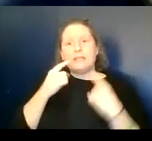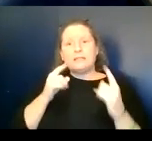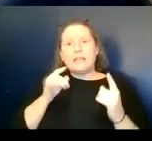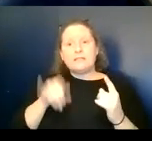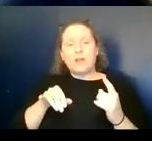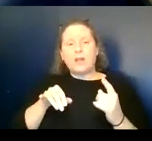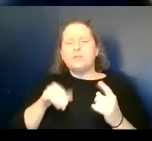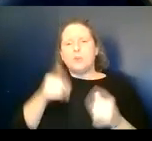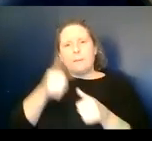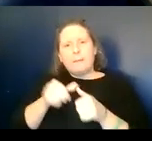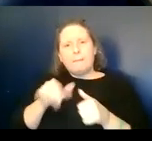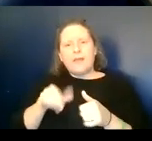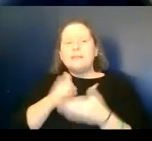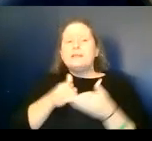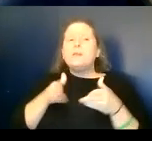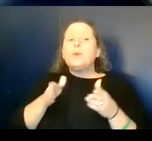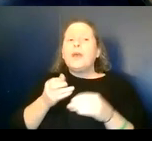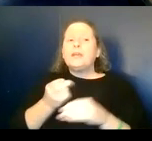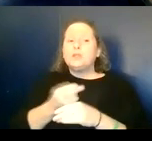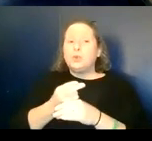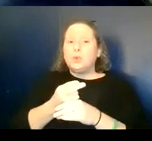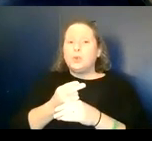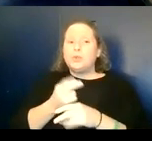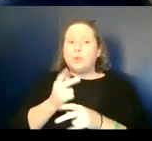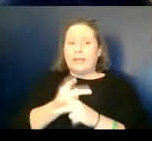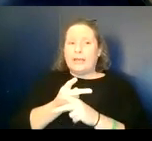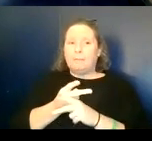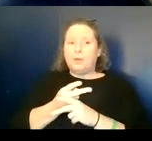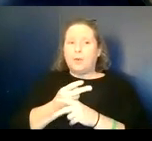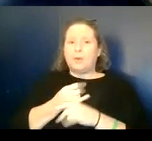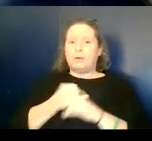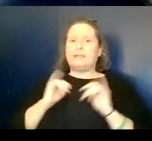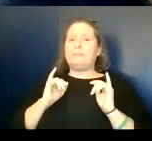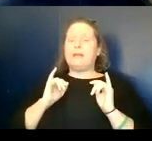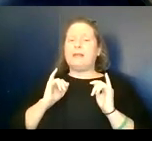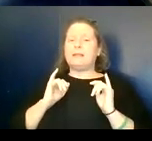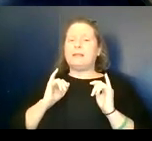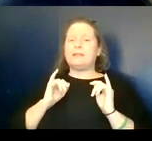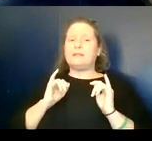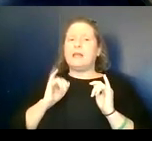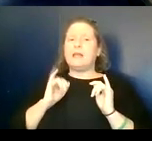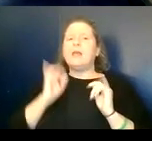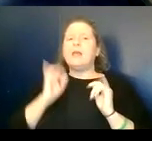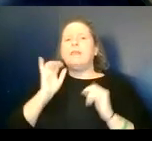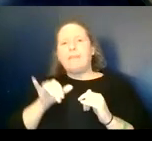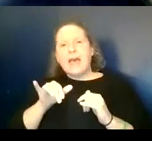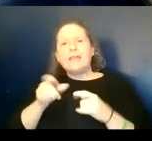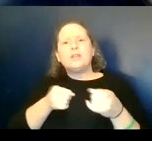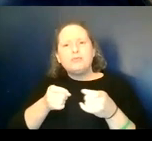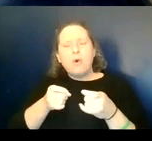are resources used to maintain autonomy and independence are often controlled and exploited, such